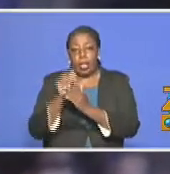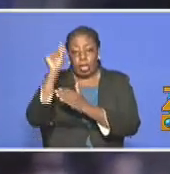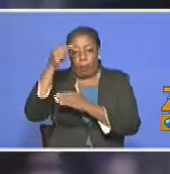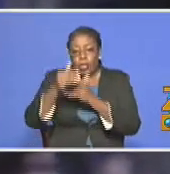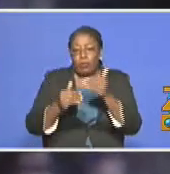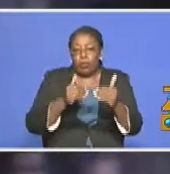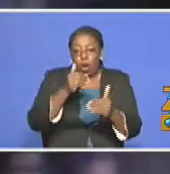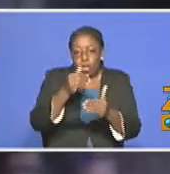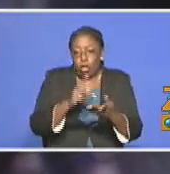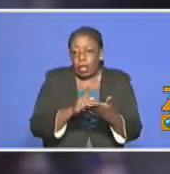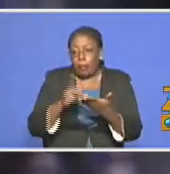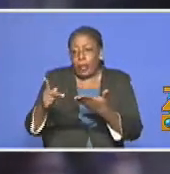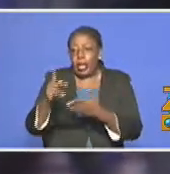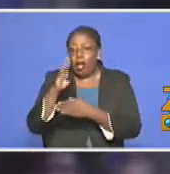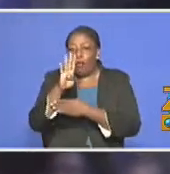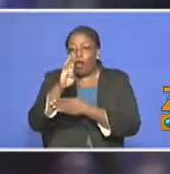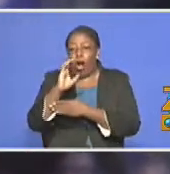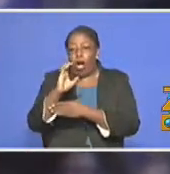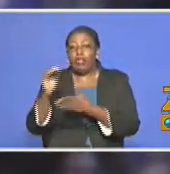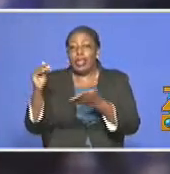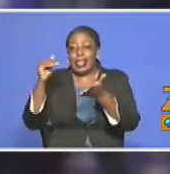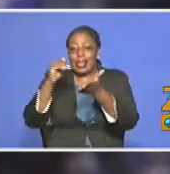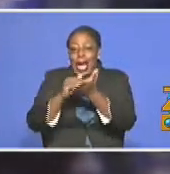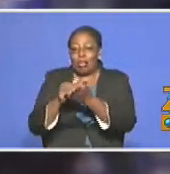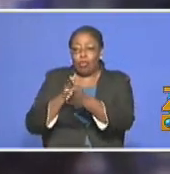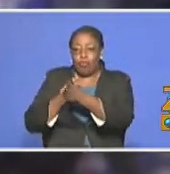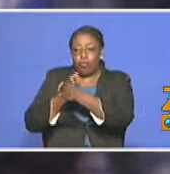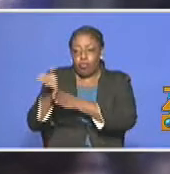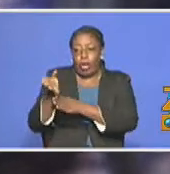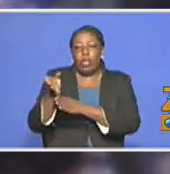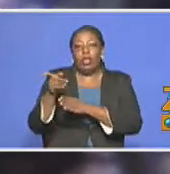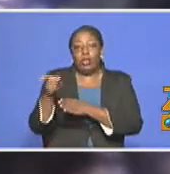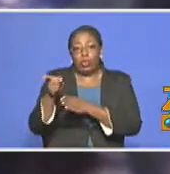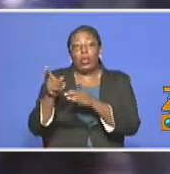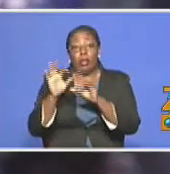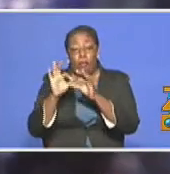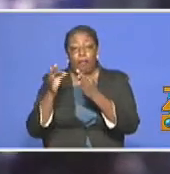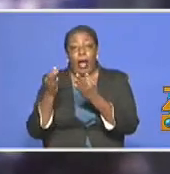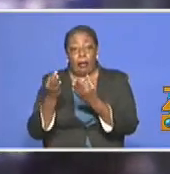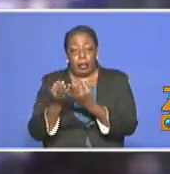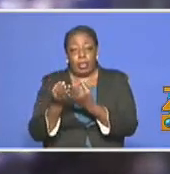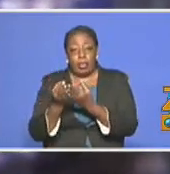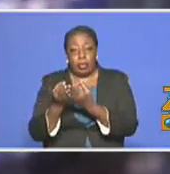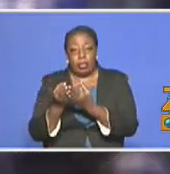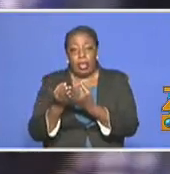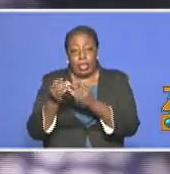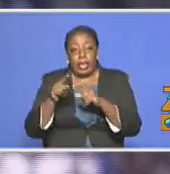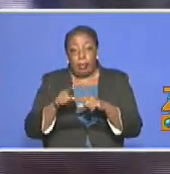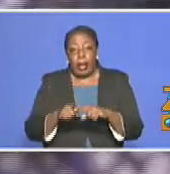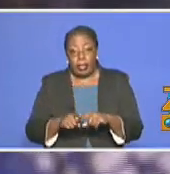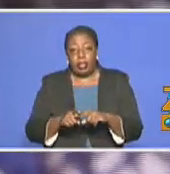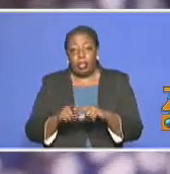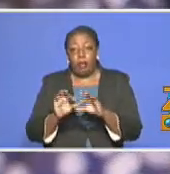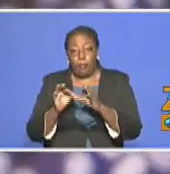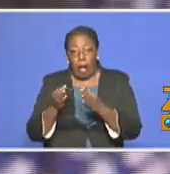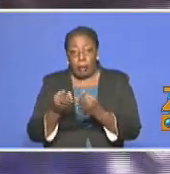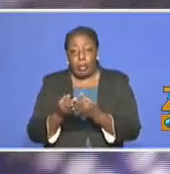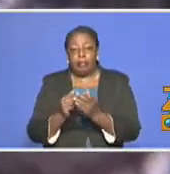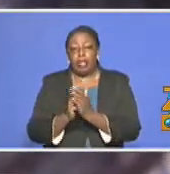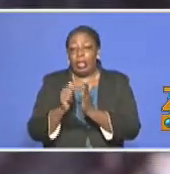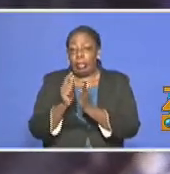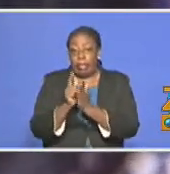that $400,000 directly to the families who are deserving of it, their dependents, their